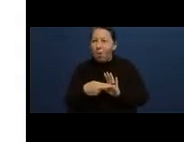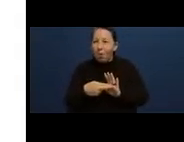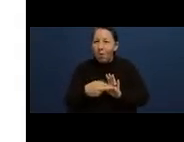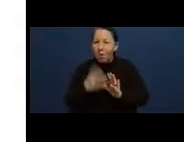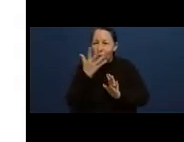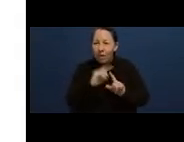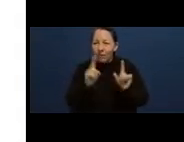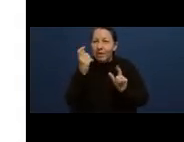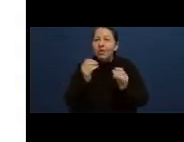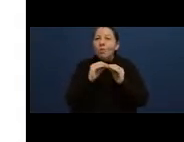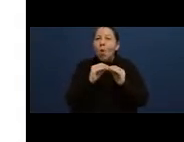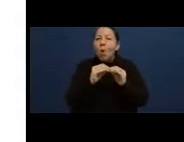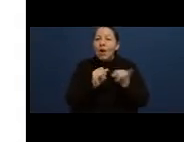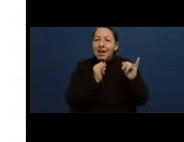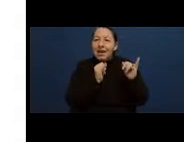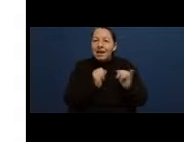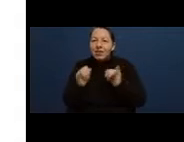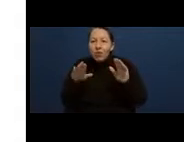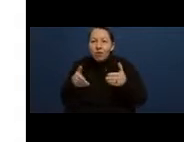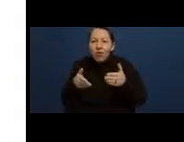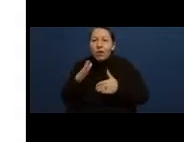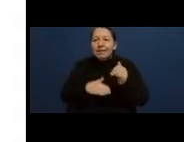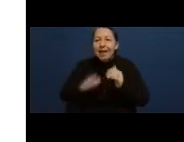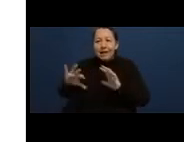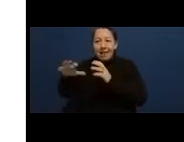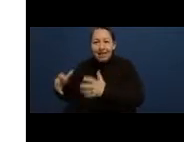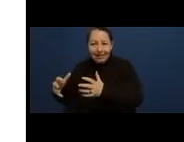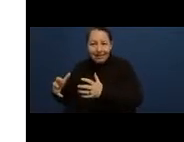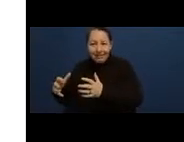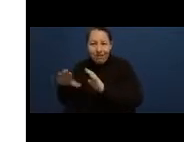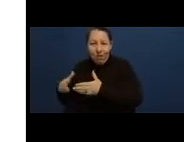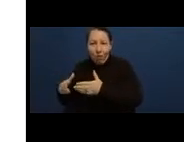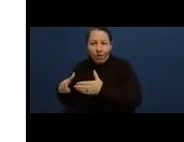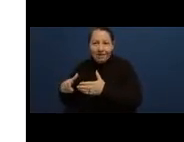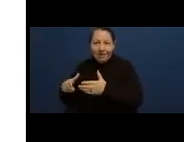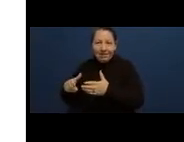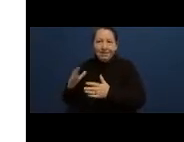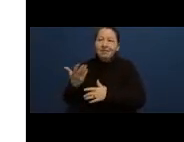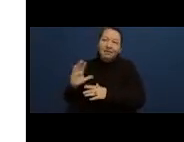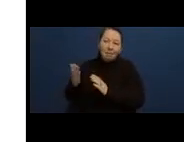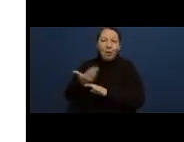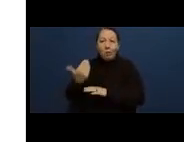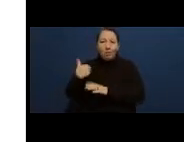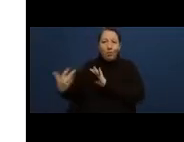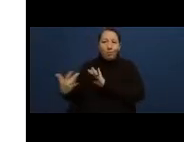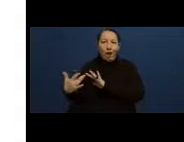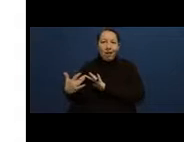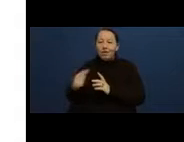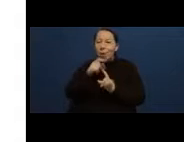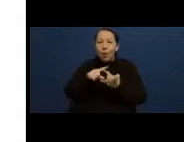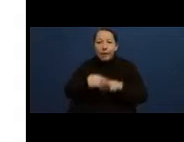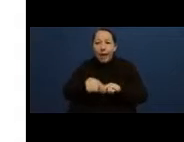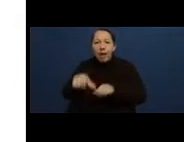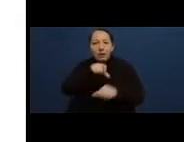individualistic than we were prior to contact. And so we're not as dependent upon each other. And so when we look at